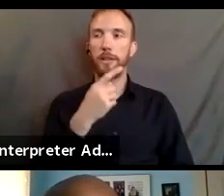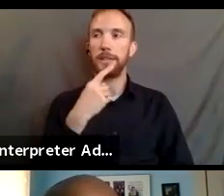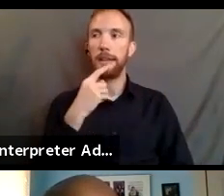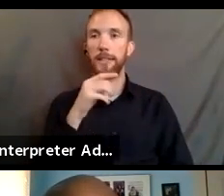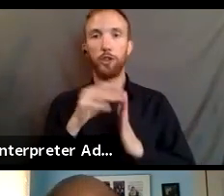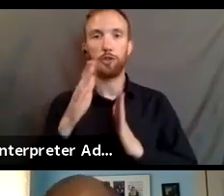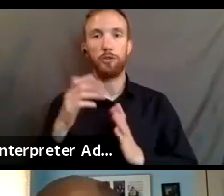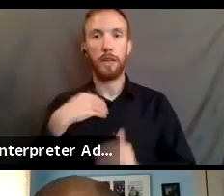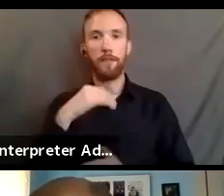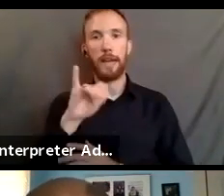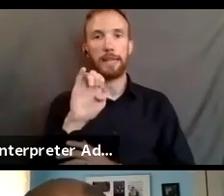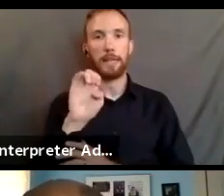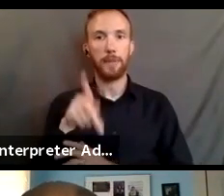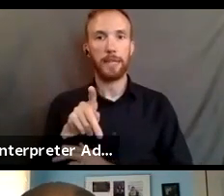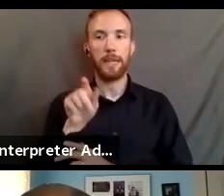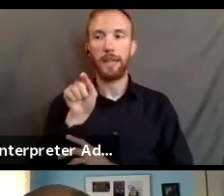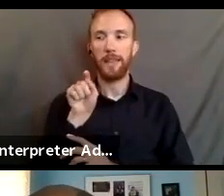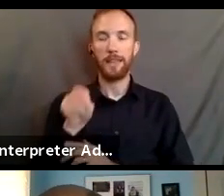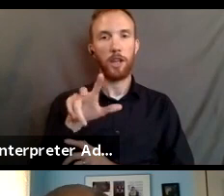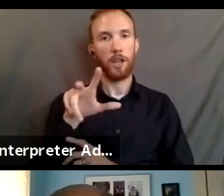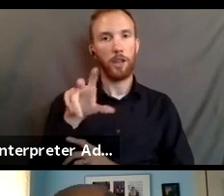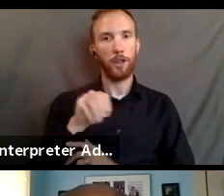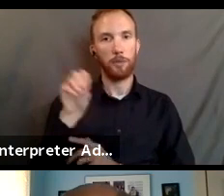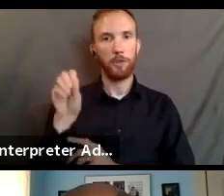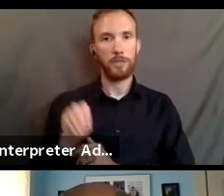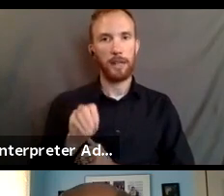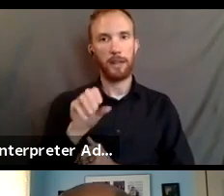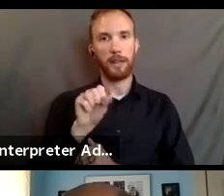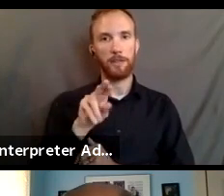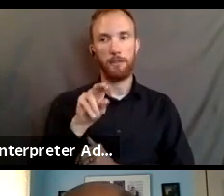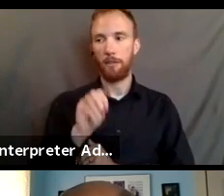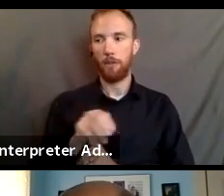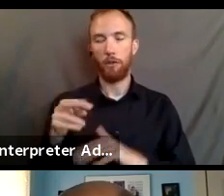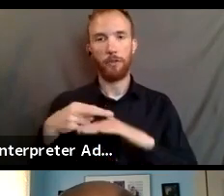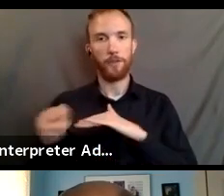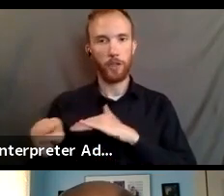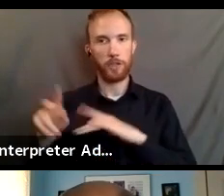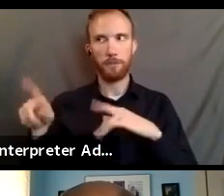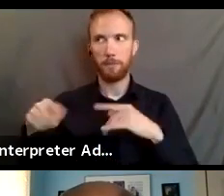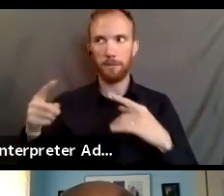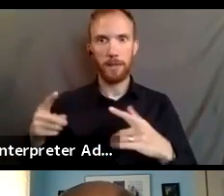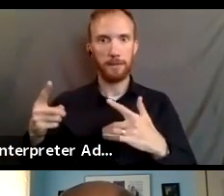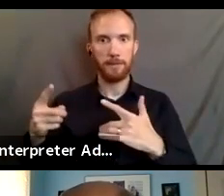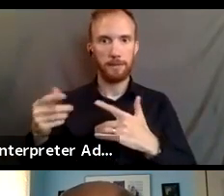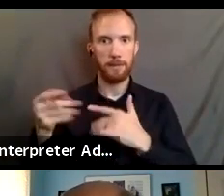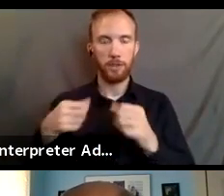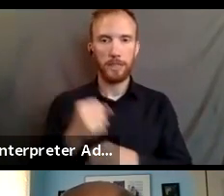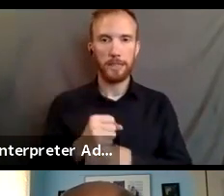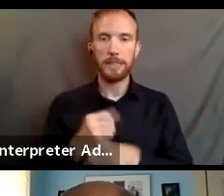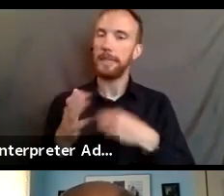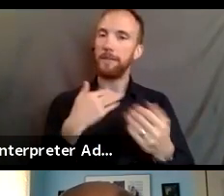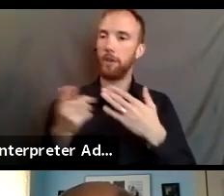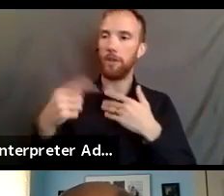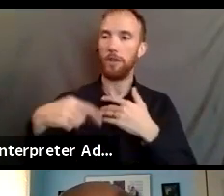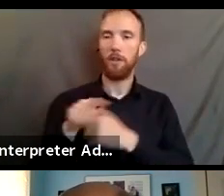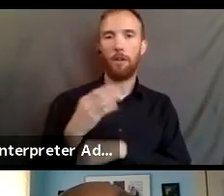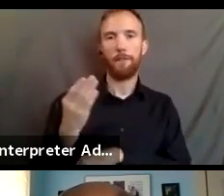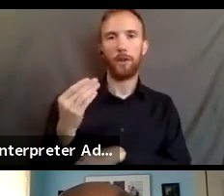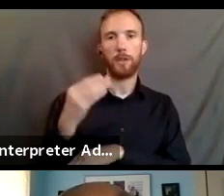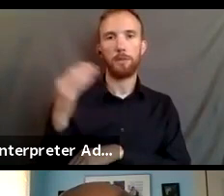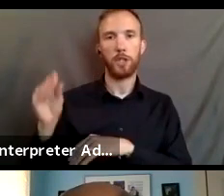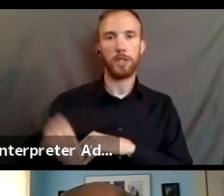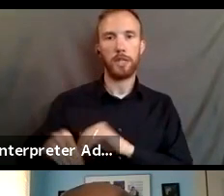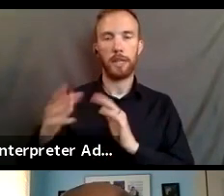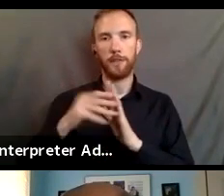make up 30 of sro referrals over the past three years even though they're only 14 of the student body that number is